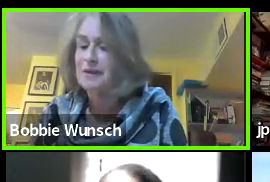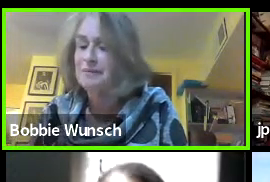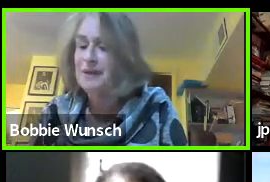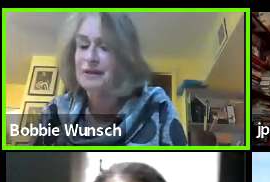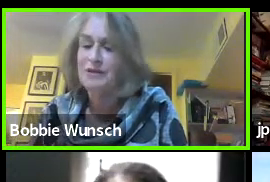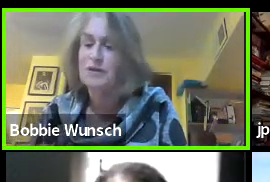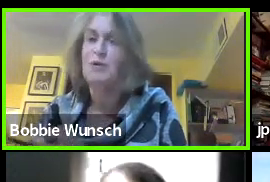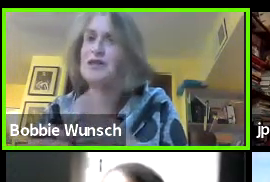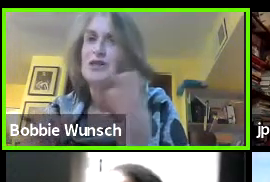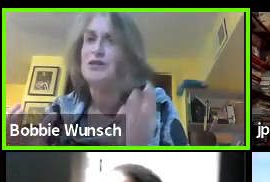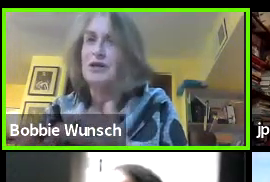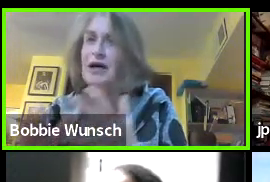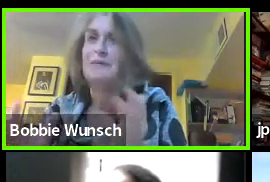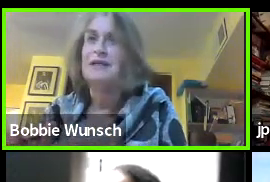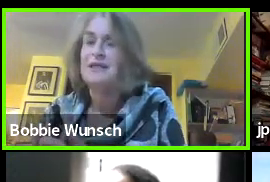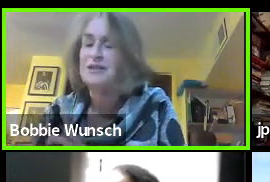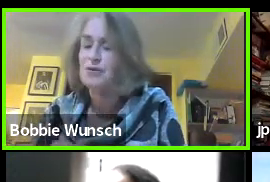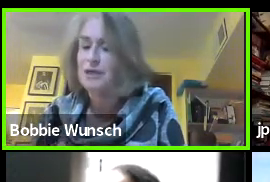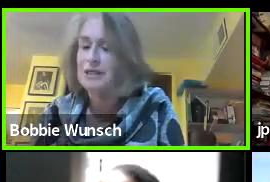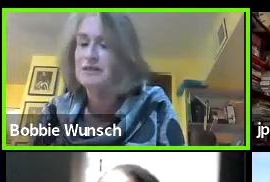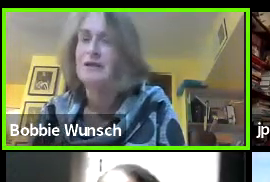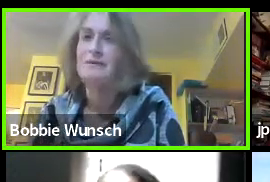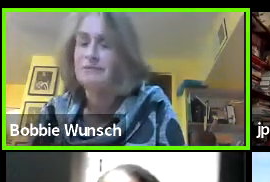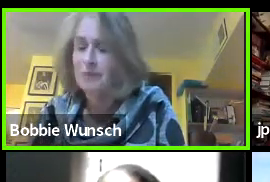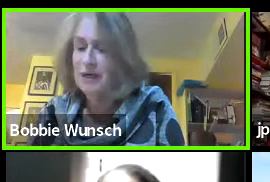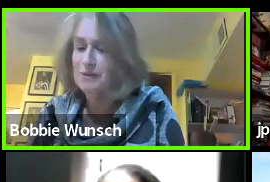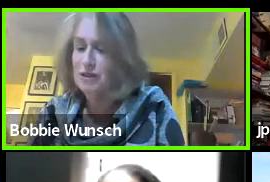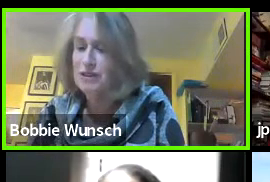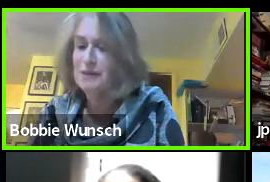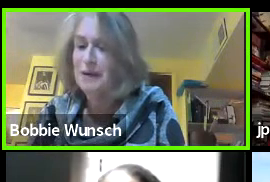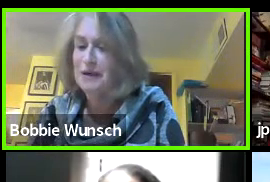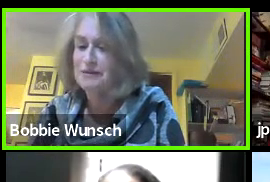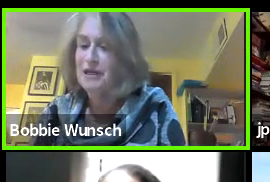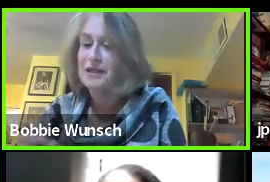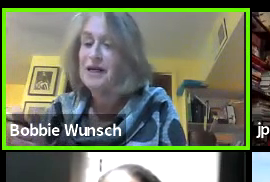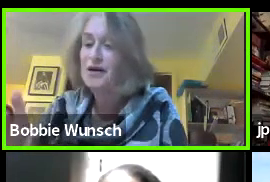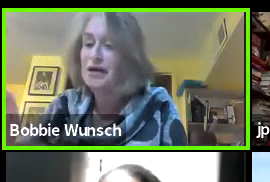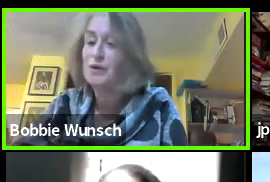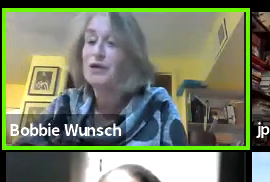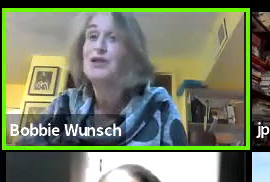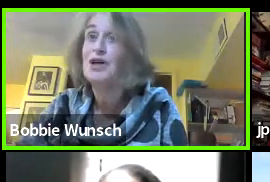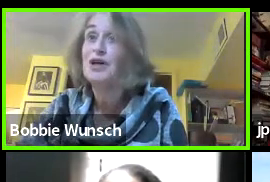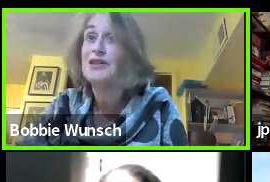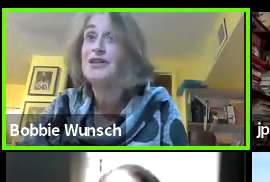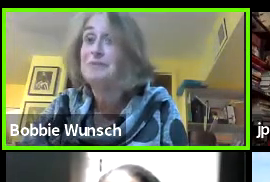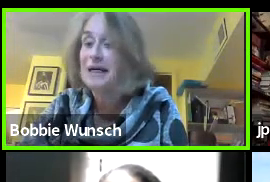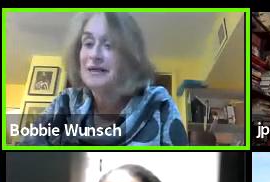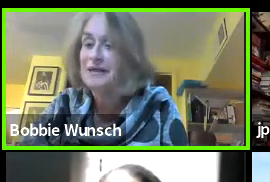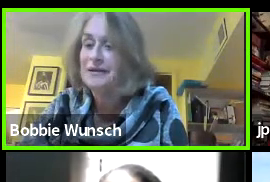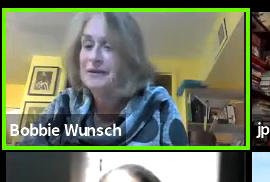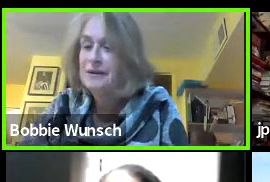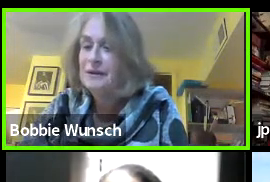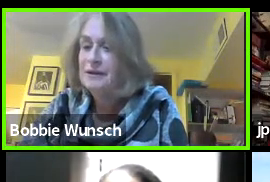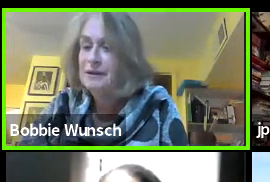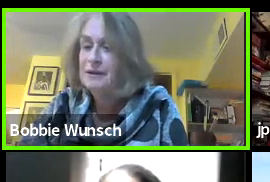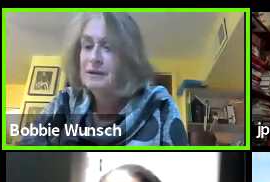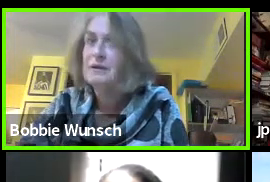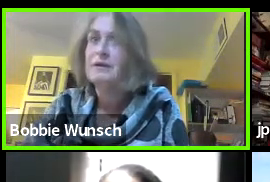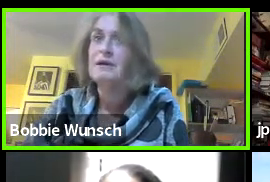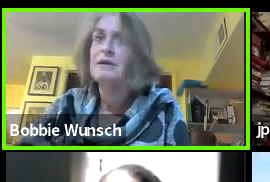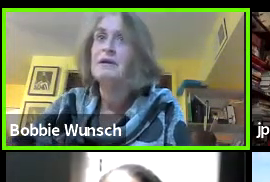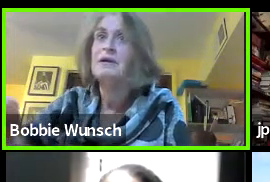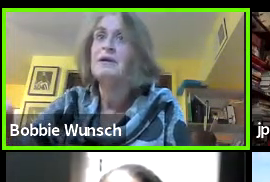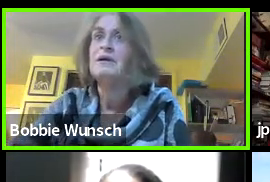people. And if your question or comment gets raised, perhaps you can step out of line. Okay, we'll go to Charles and then Michael.